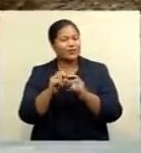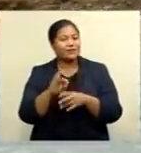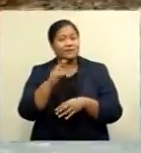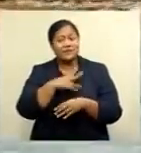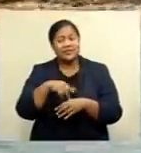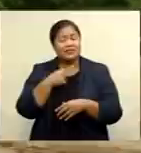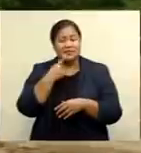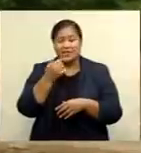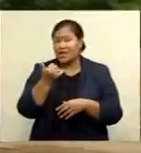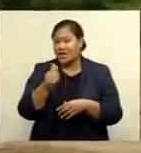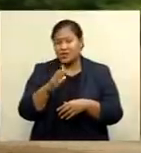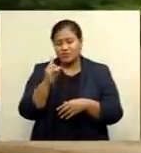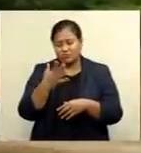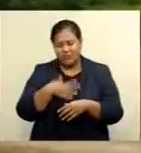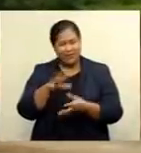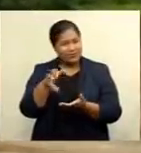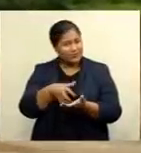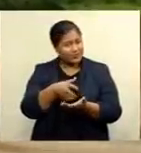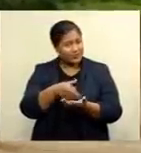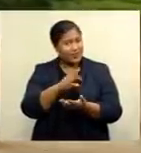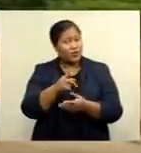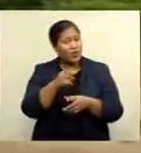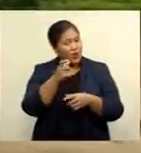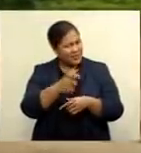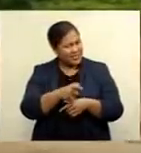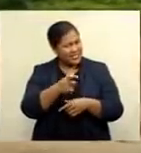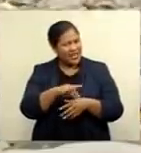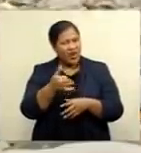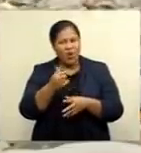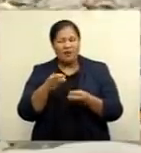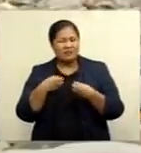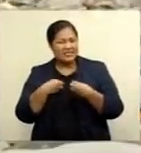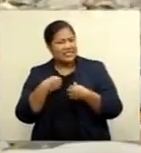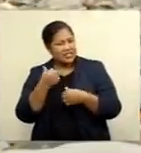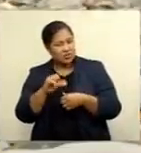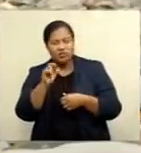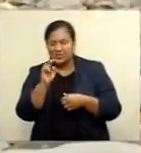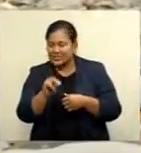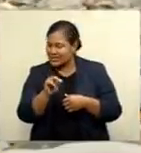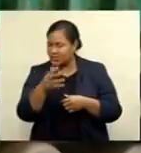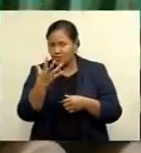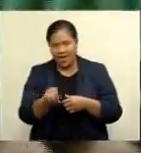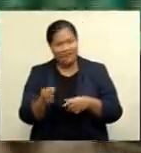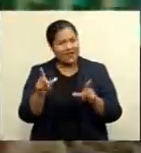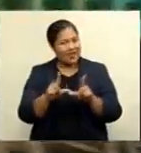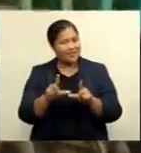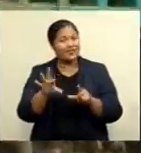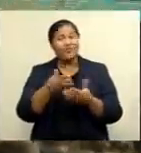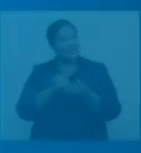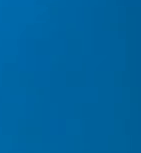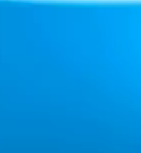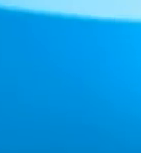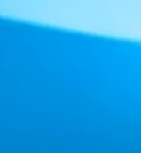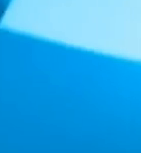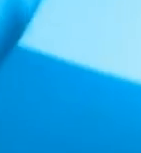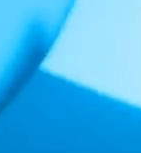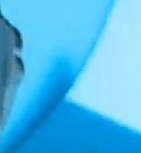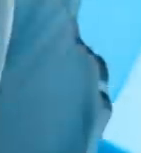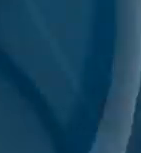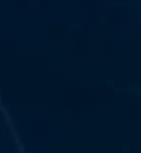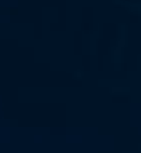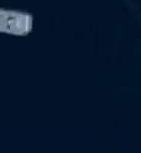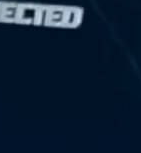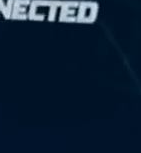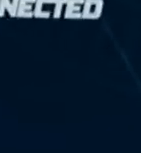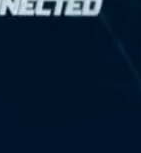anyone who wishes to extract for personal or commercial use will need to obtain a license from the ministry.